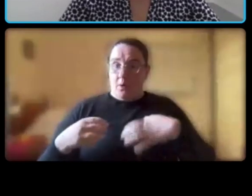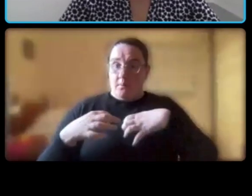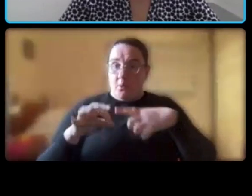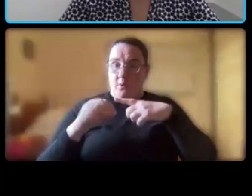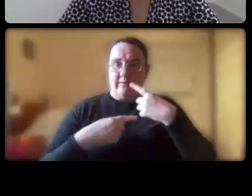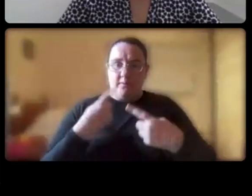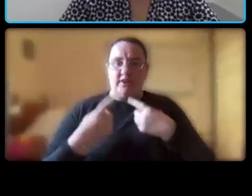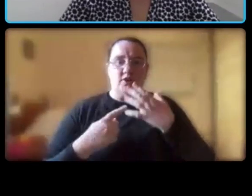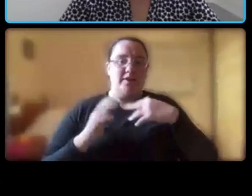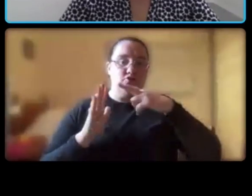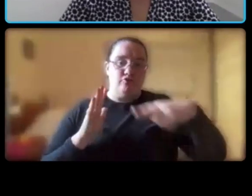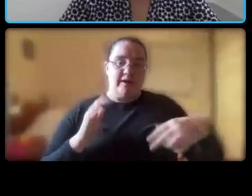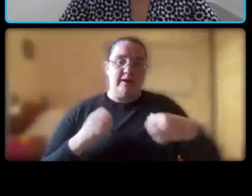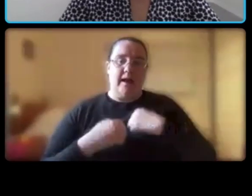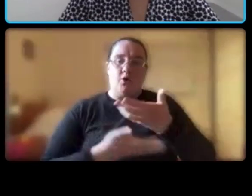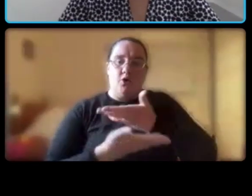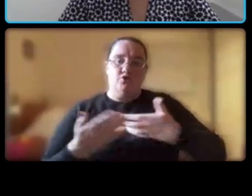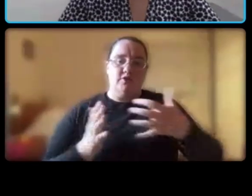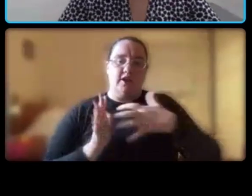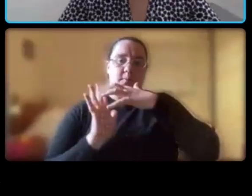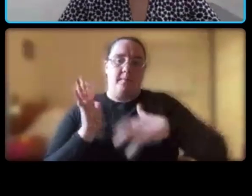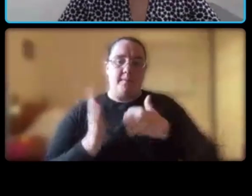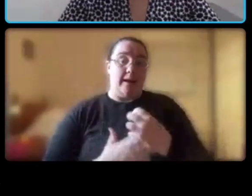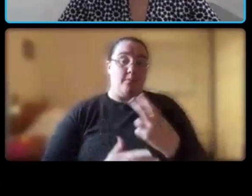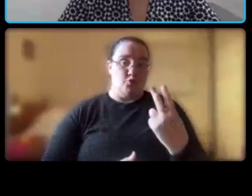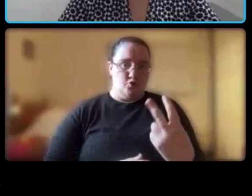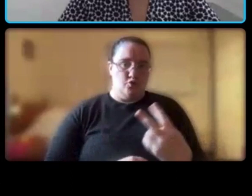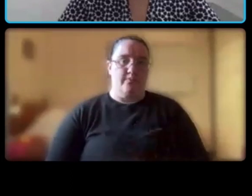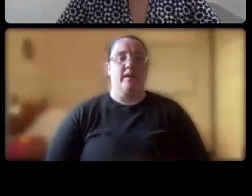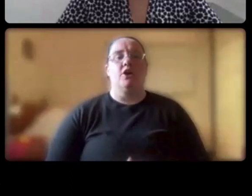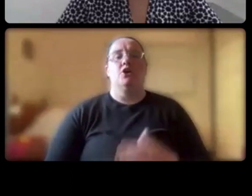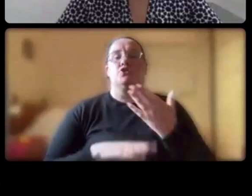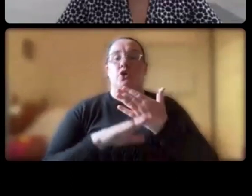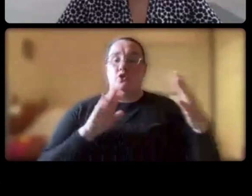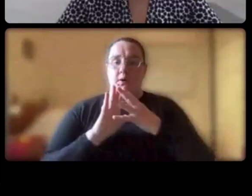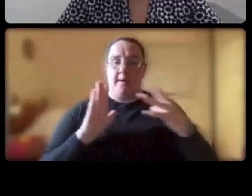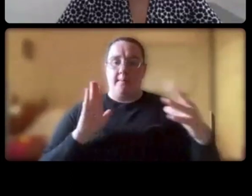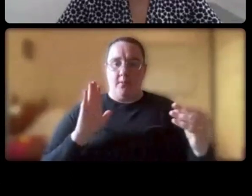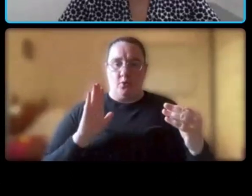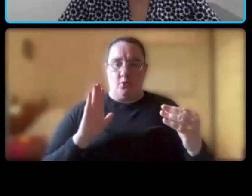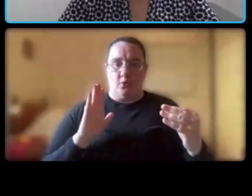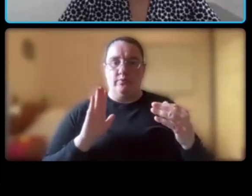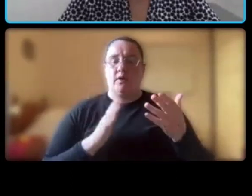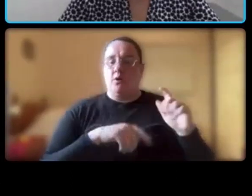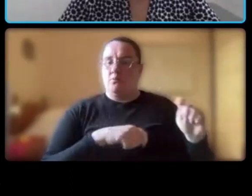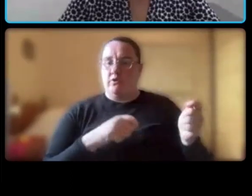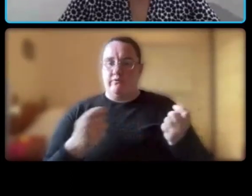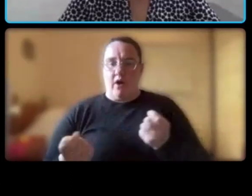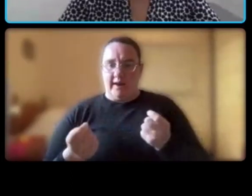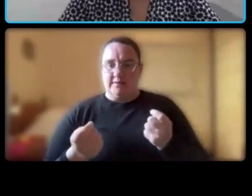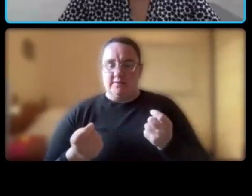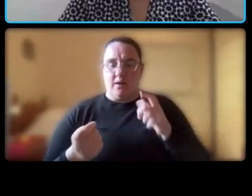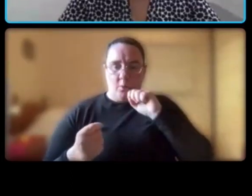paper number 2. In the new model, we will propose allocating providers to 6 registration